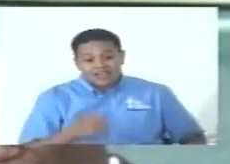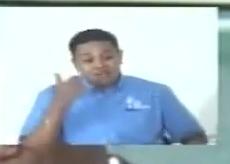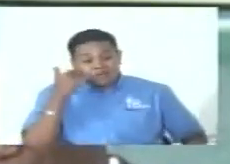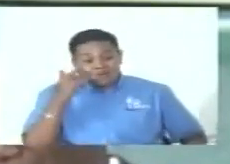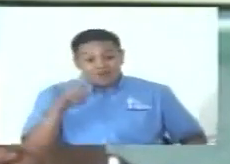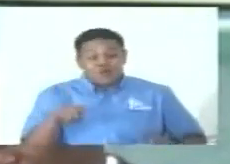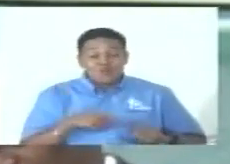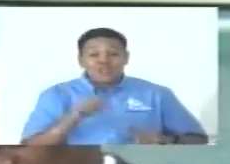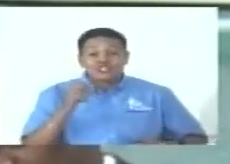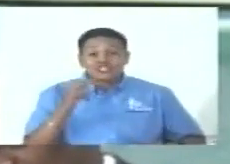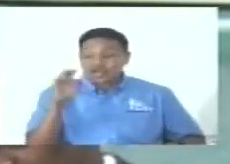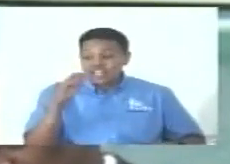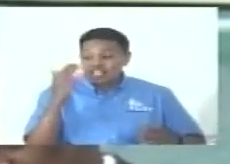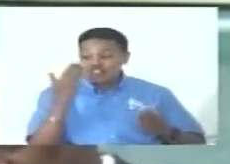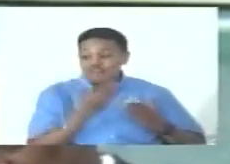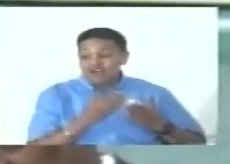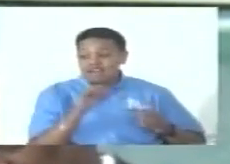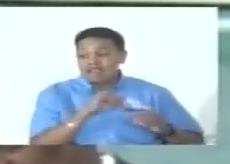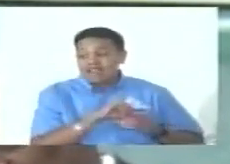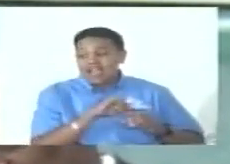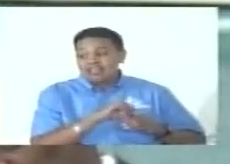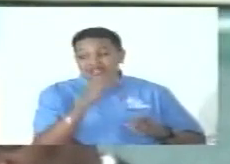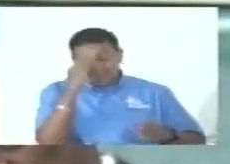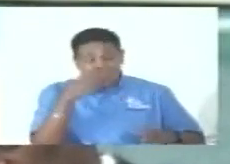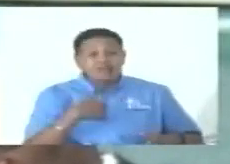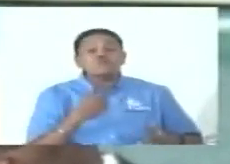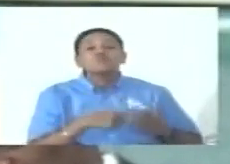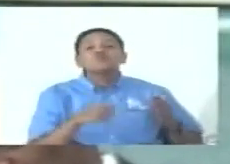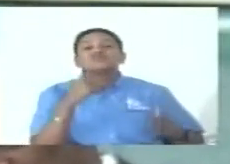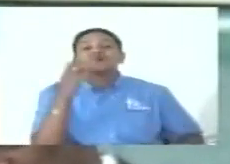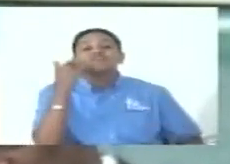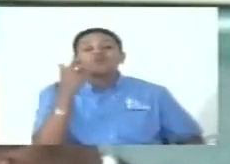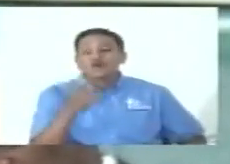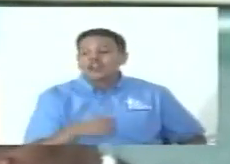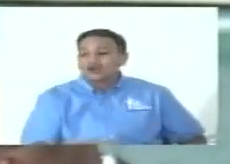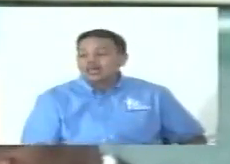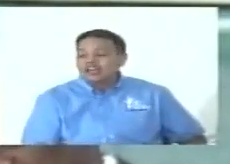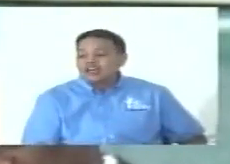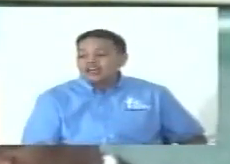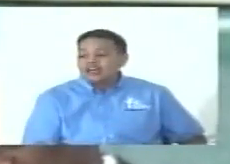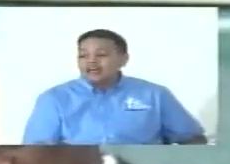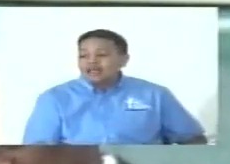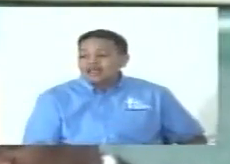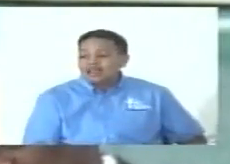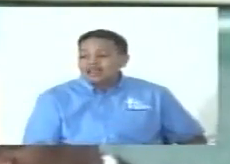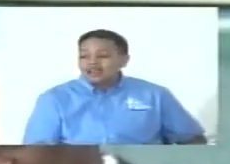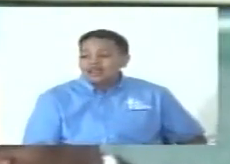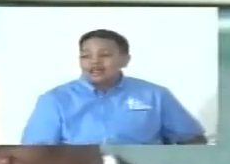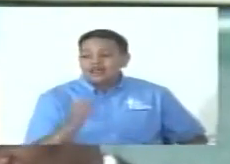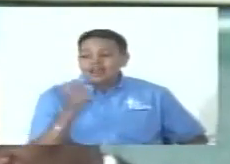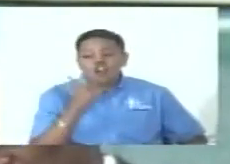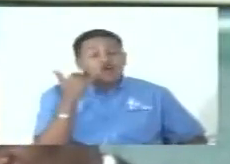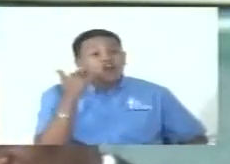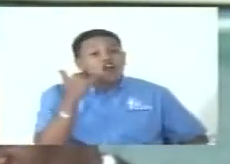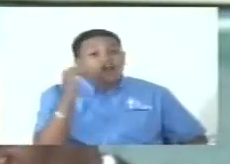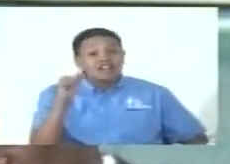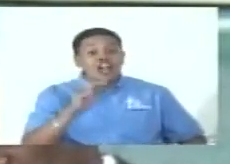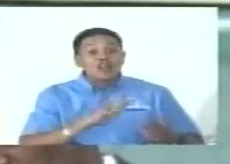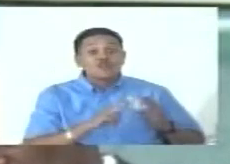When Shahine arrived at the gas station, all calls to that number went